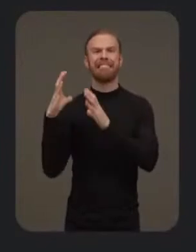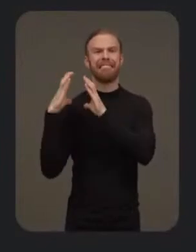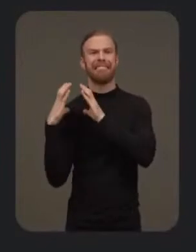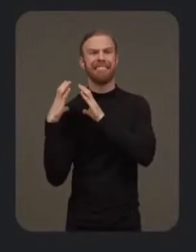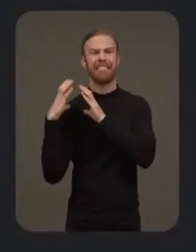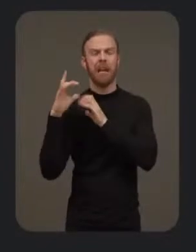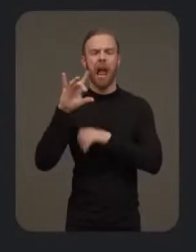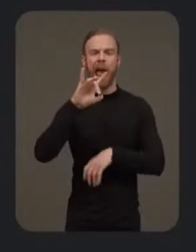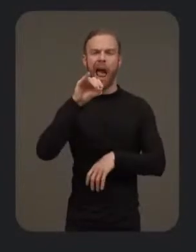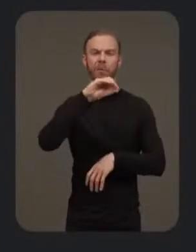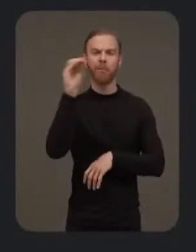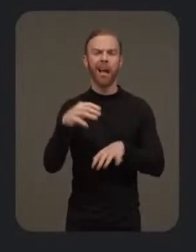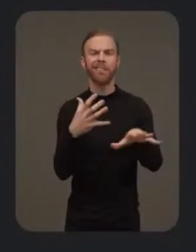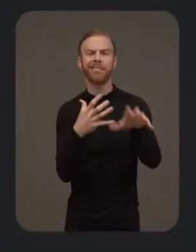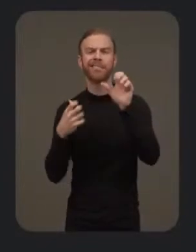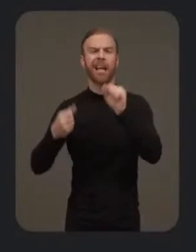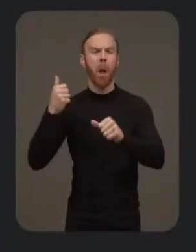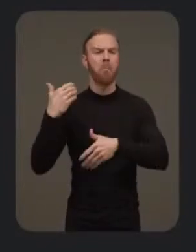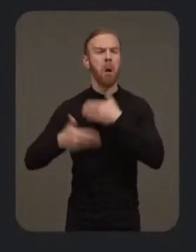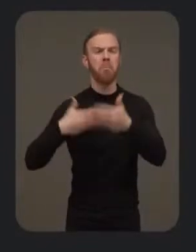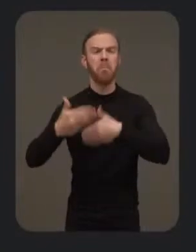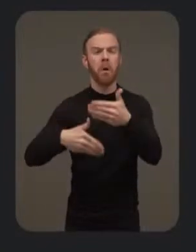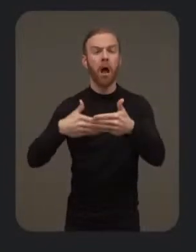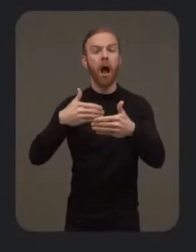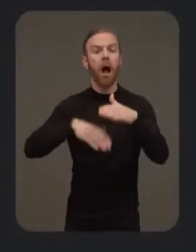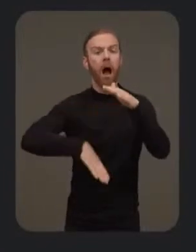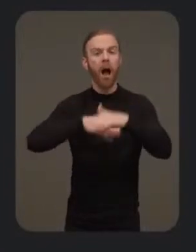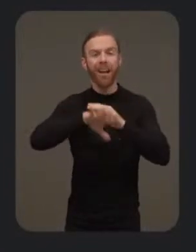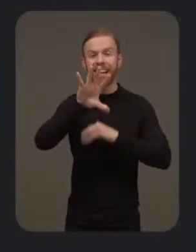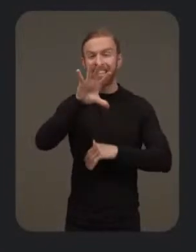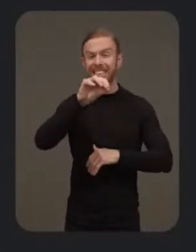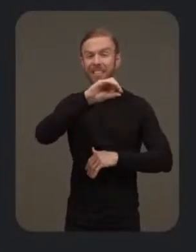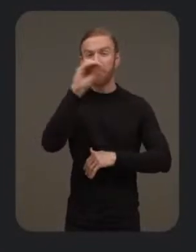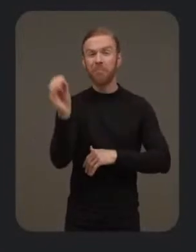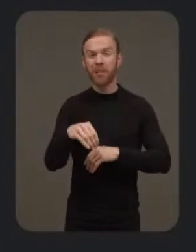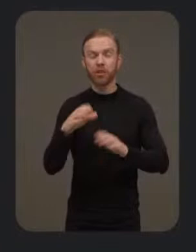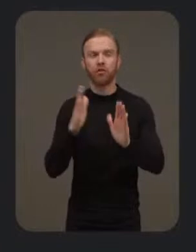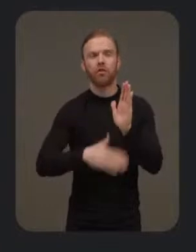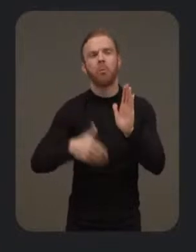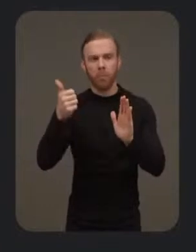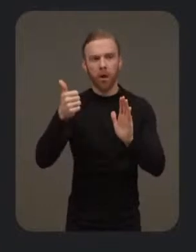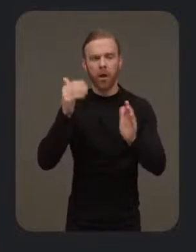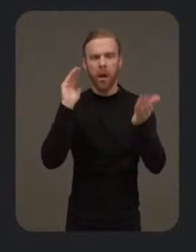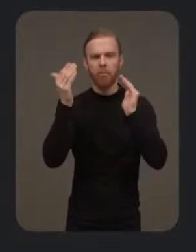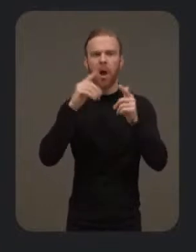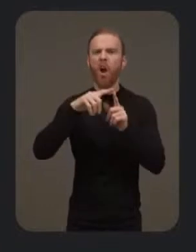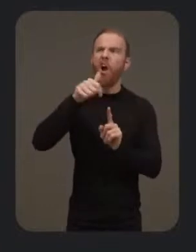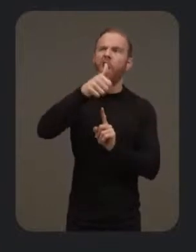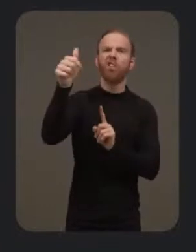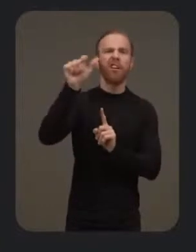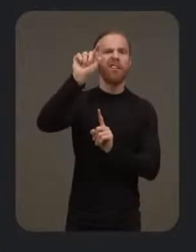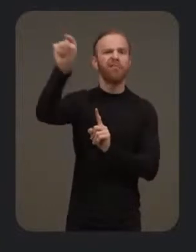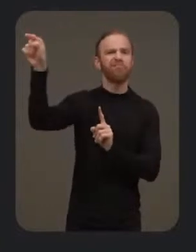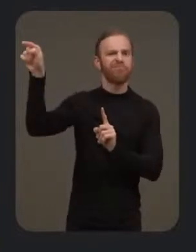80% faster and up to 50% cheaper compared to any alternatives out